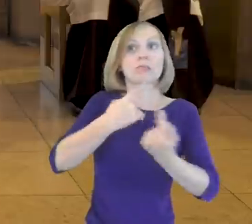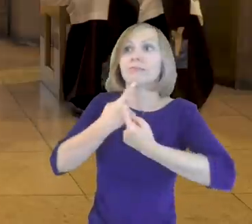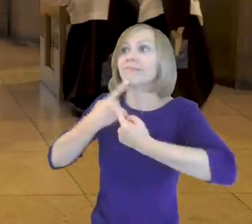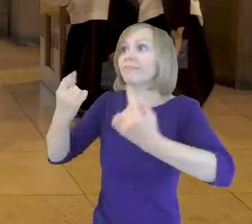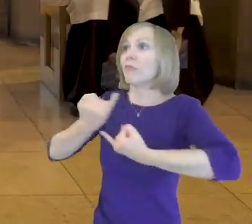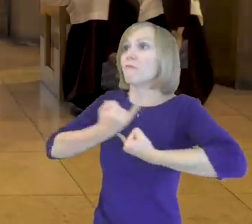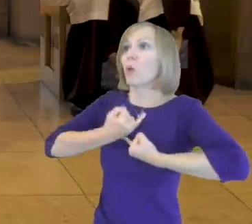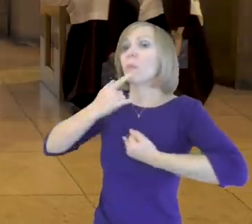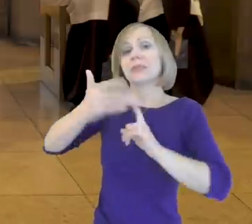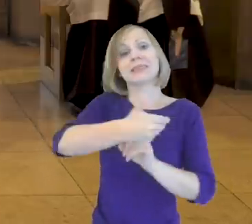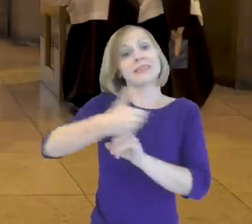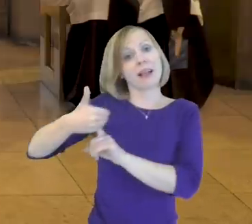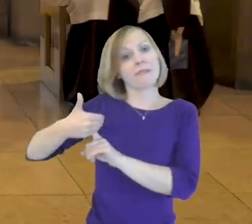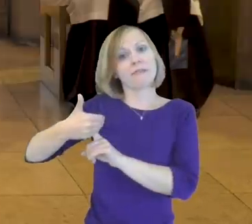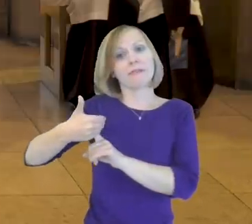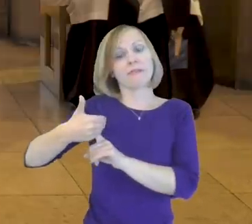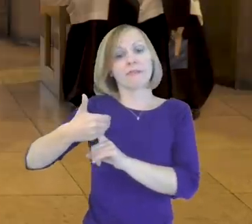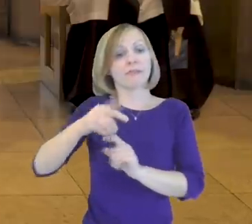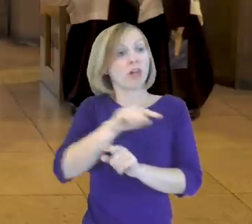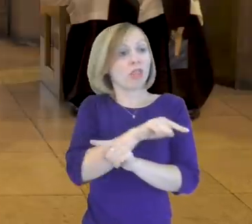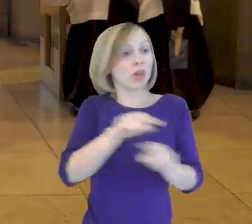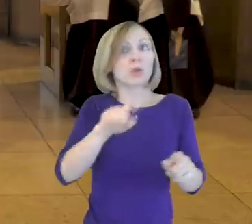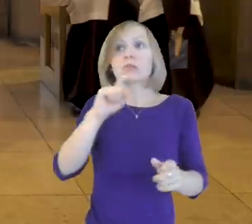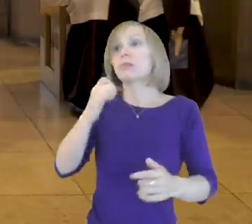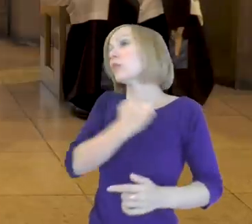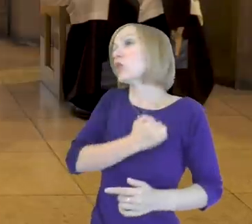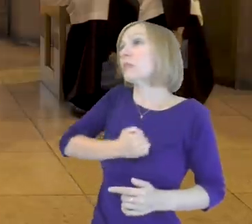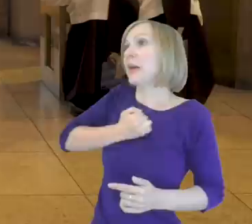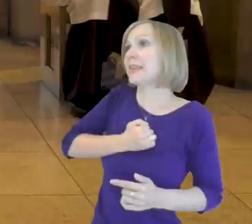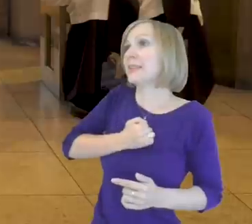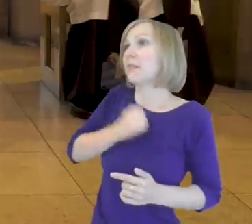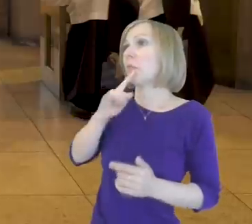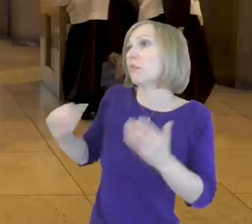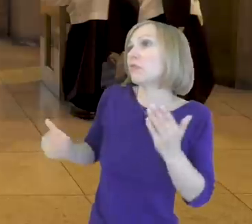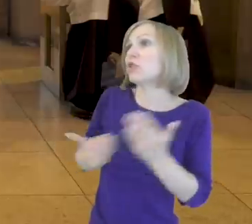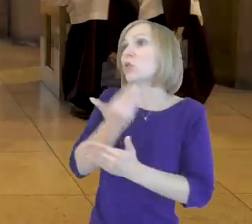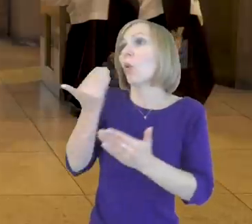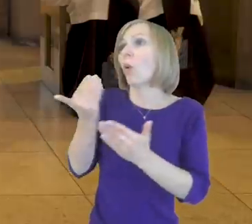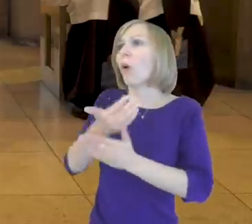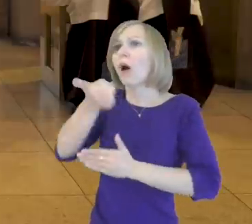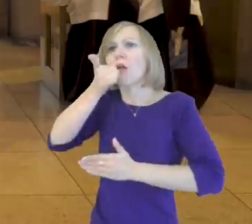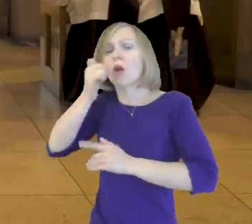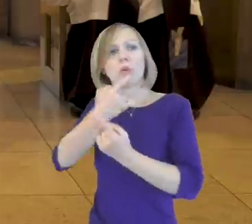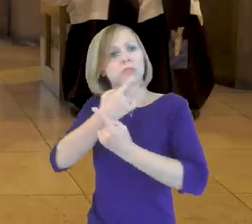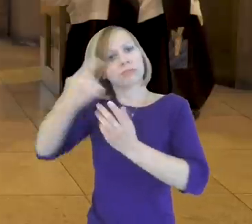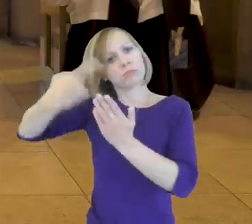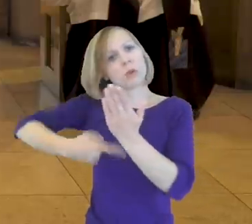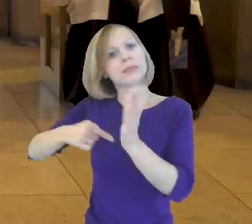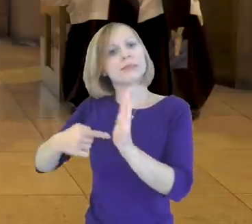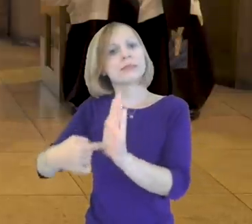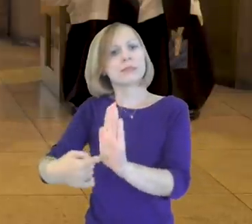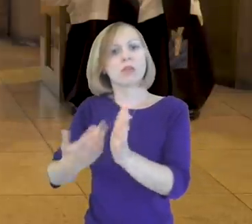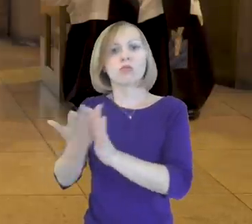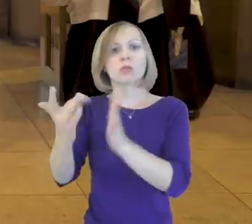their faults. Restore thou them that are penitent, according to thy promises declared unto mankind,